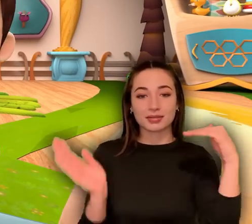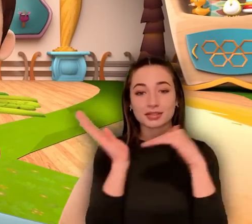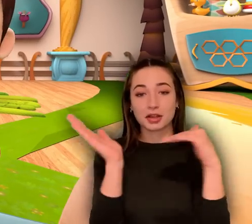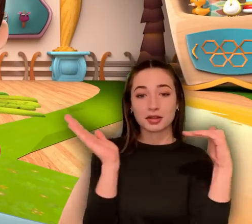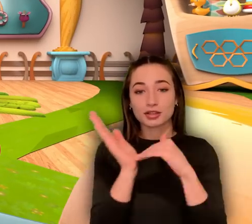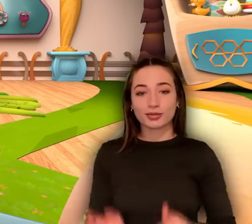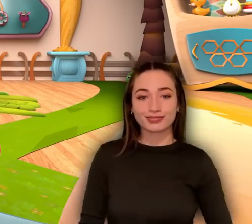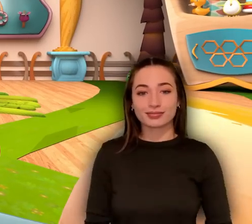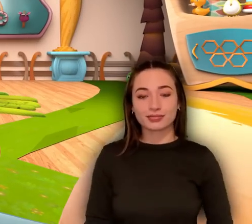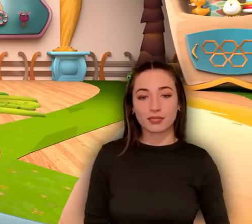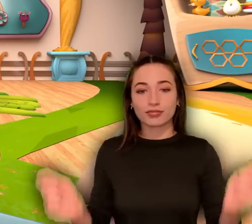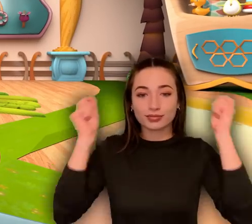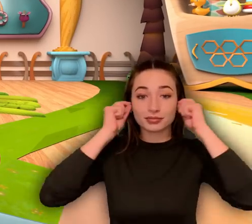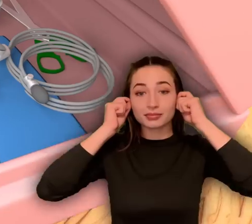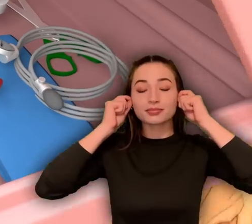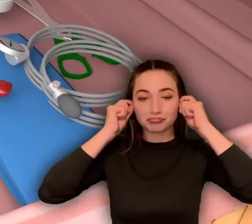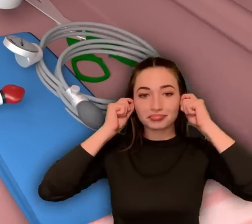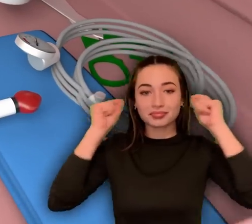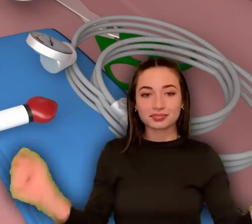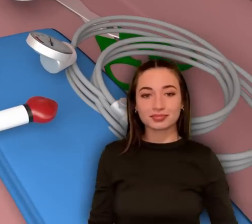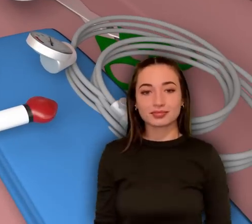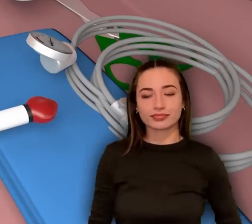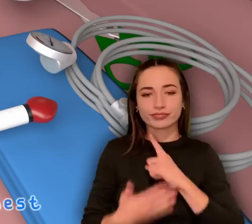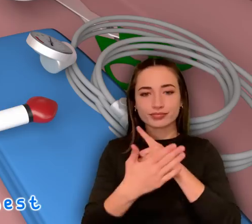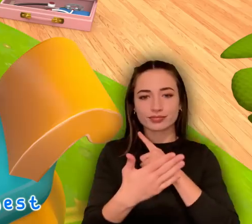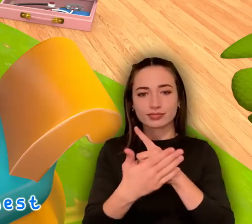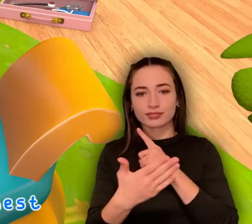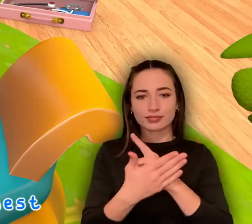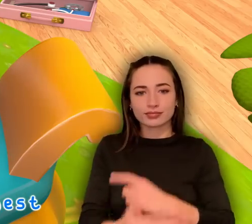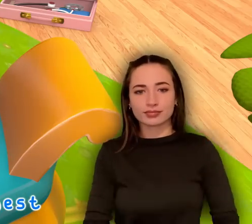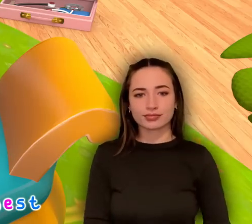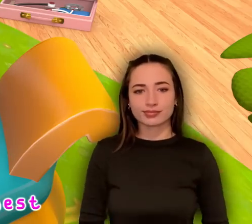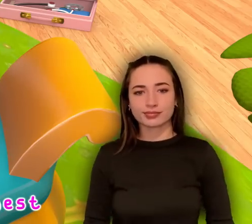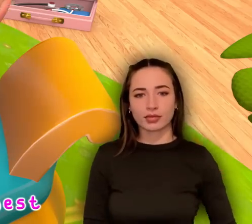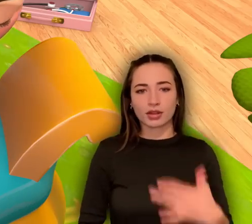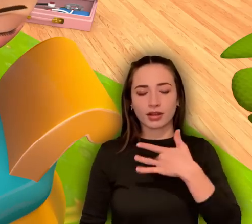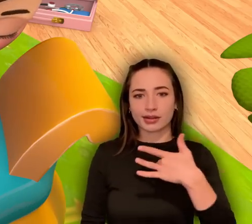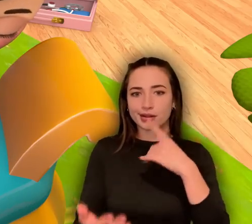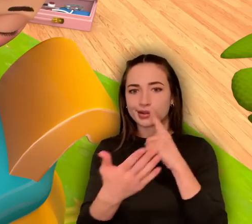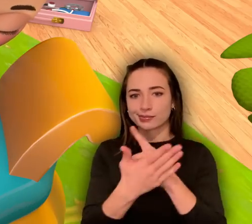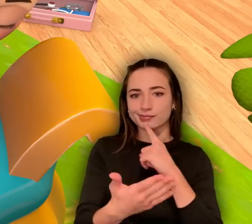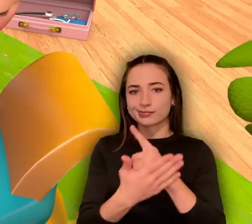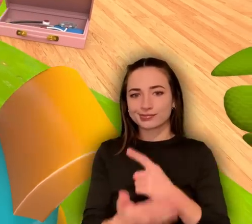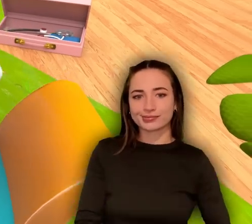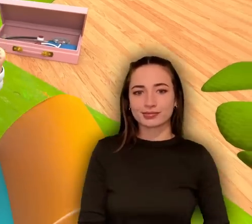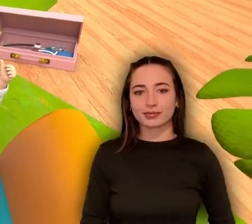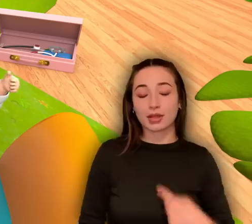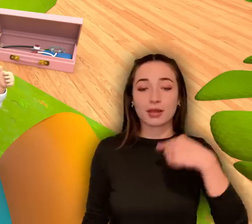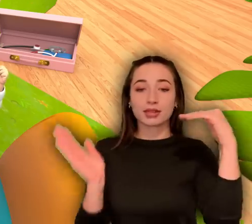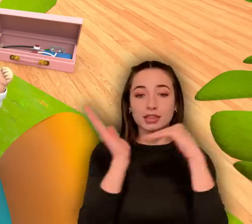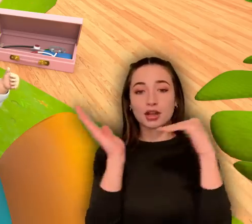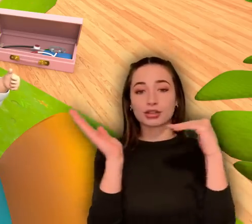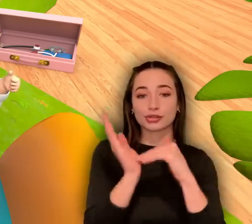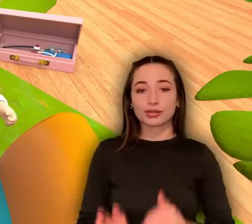I'm a doctor holding a stethoscope thumping thumping in the chest there's a beating heart